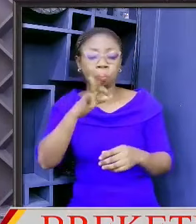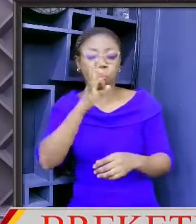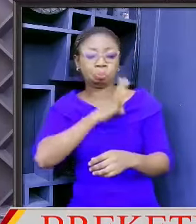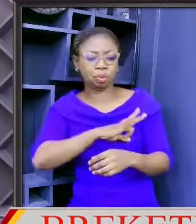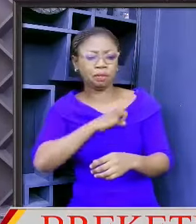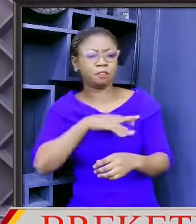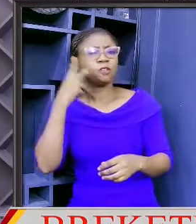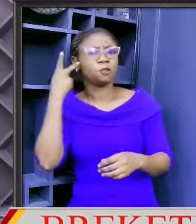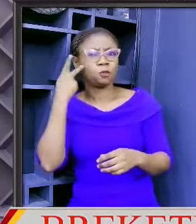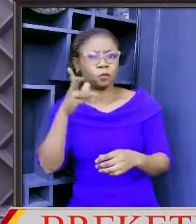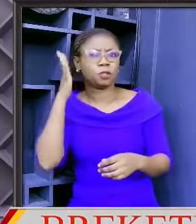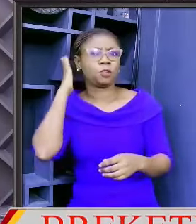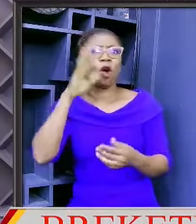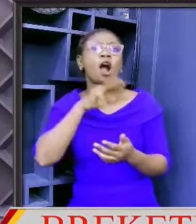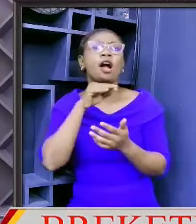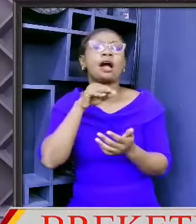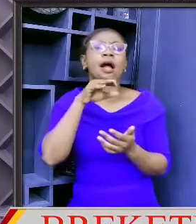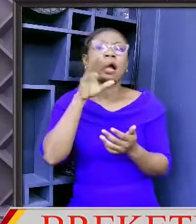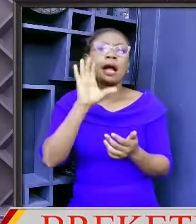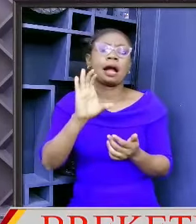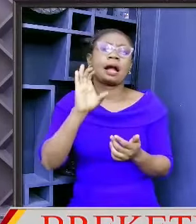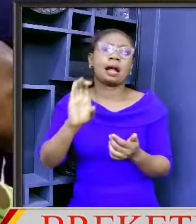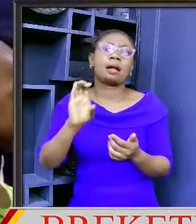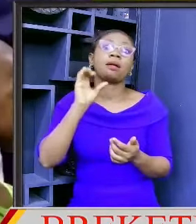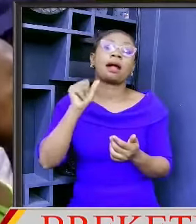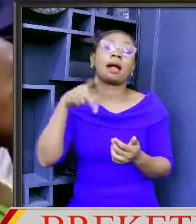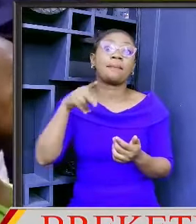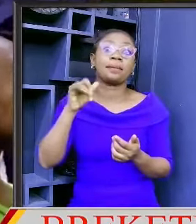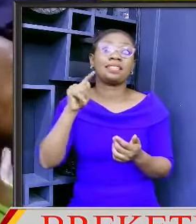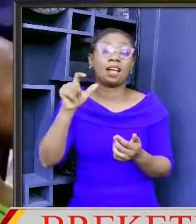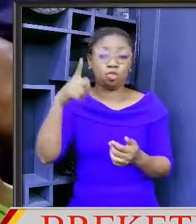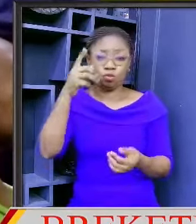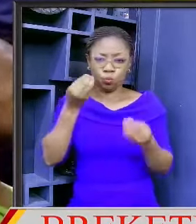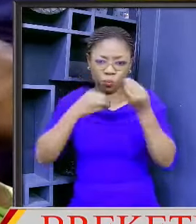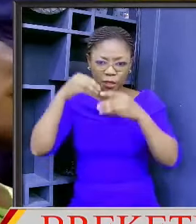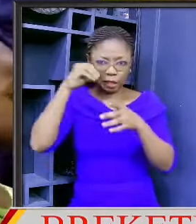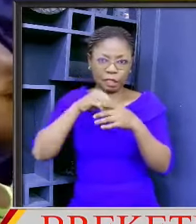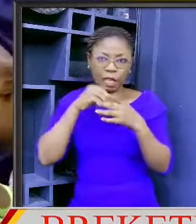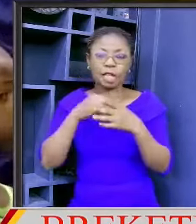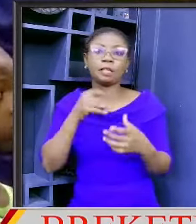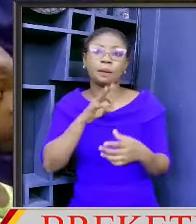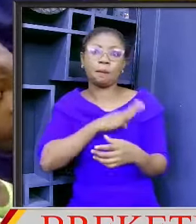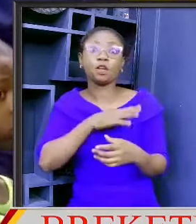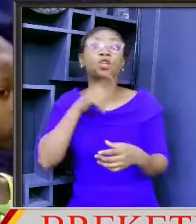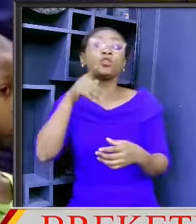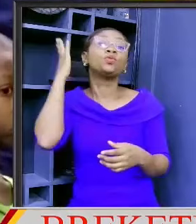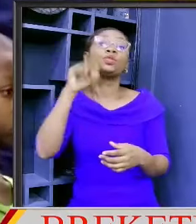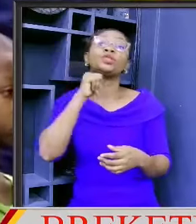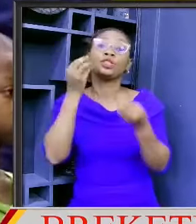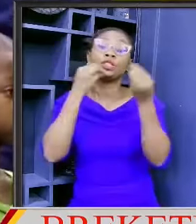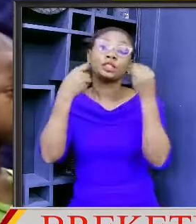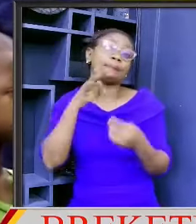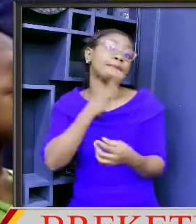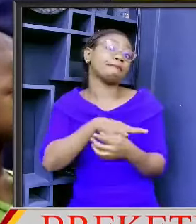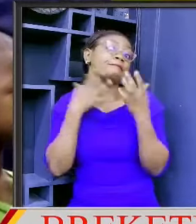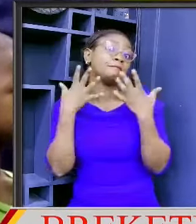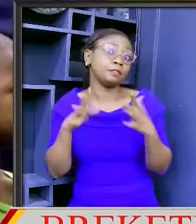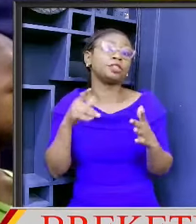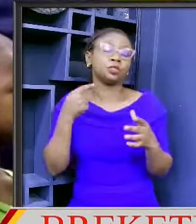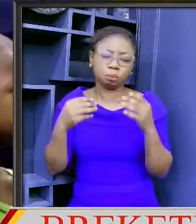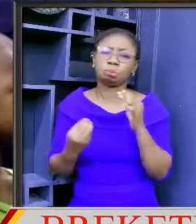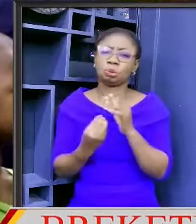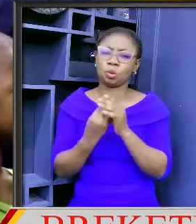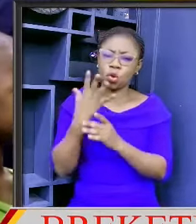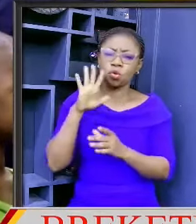they see your capital. Yes, sir. You go, they see. I go, they chop inside the profit. Yes, sir. But when I no go chop the profit finish. Thank you, sir. When I go, they